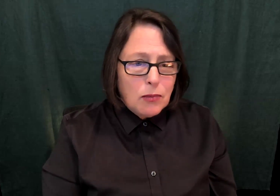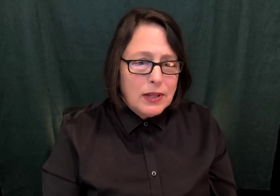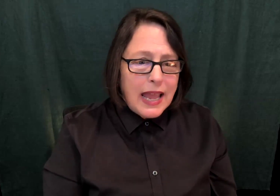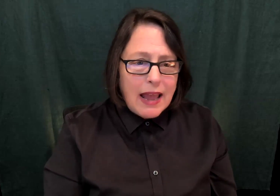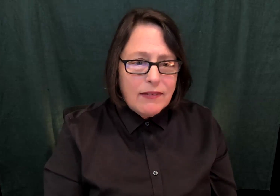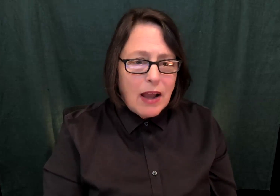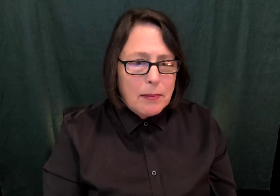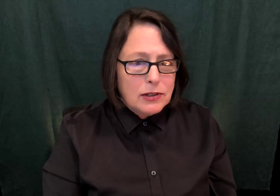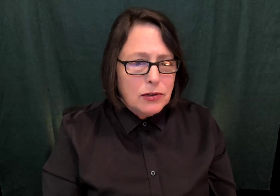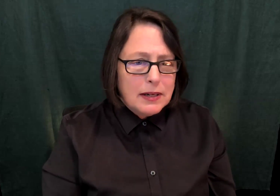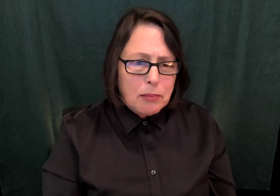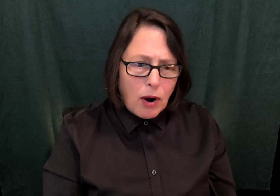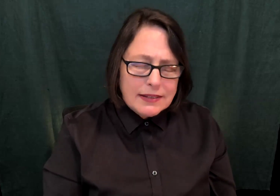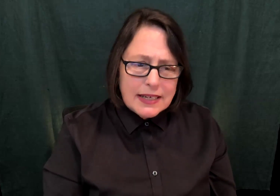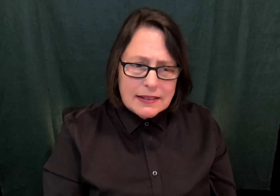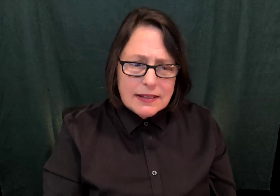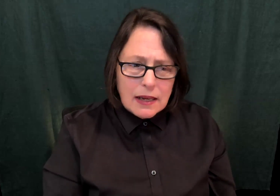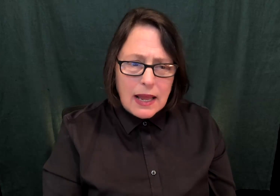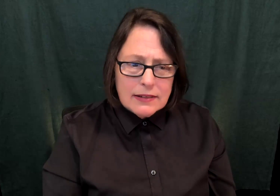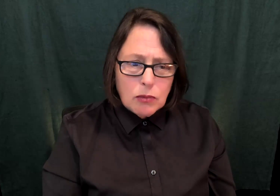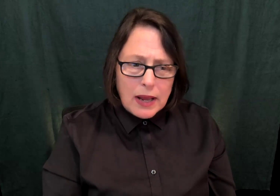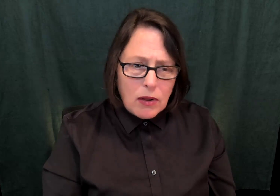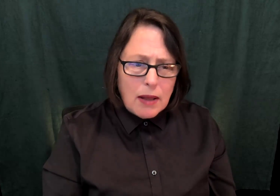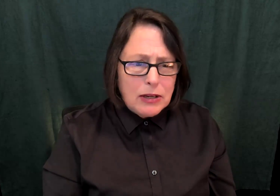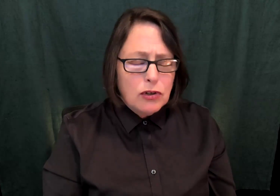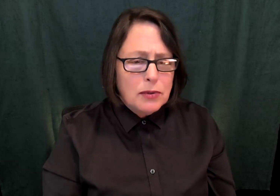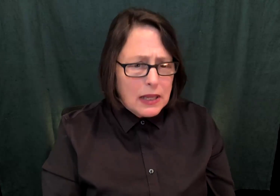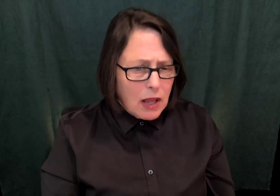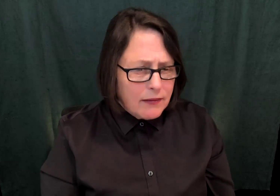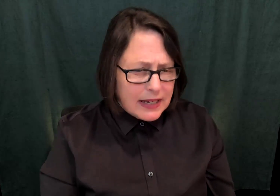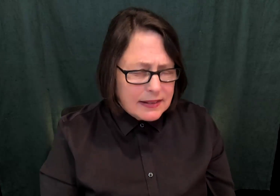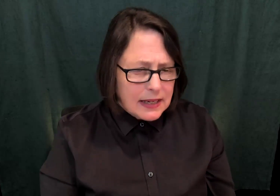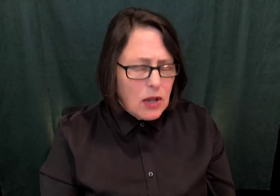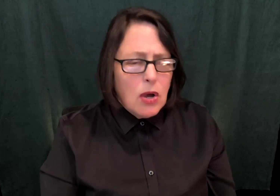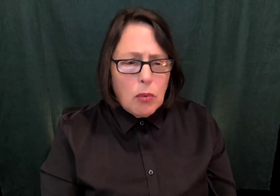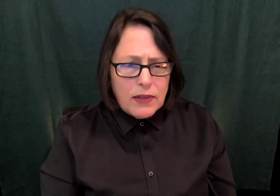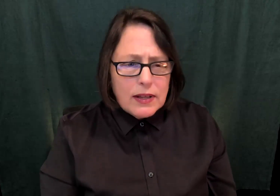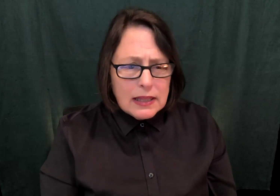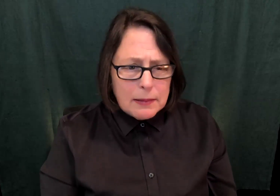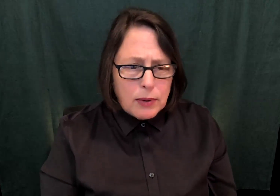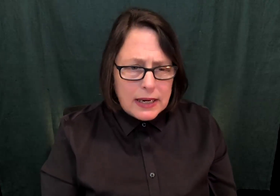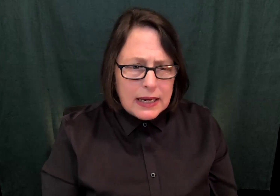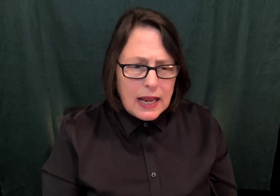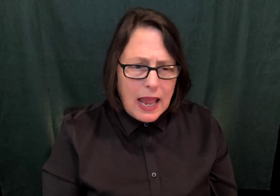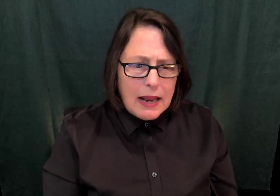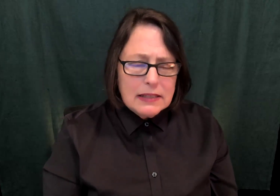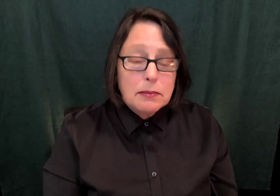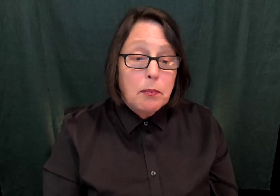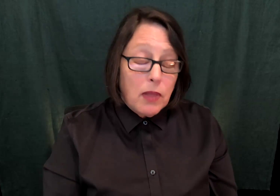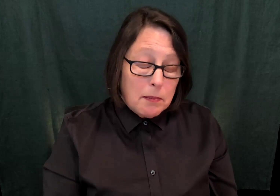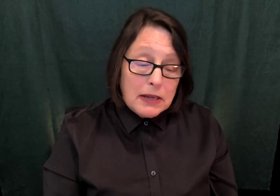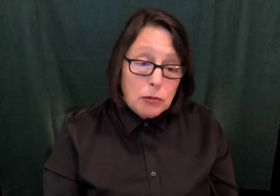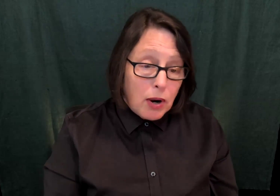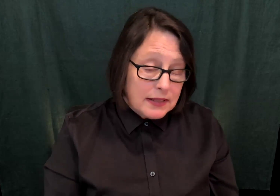you don't really have the opportunity to process as well. I mean, you're doing a lot of guessing with lip reading, and